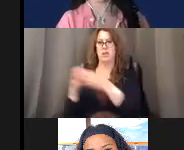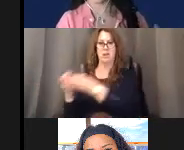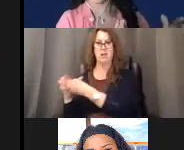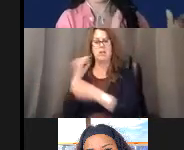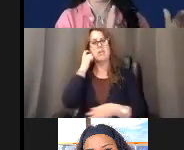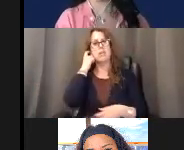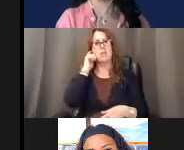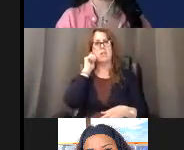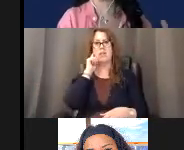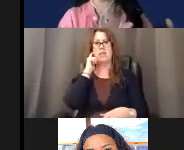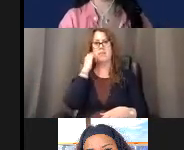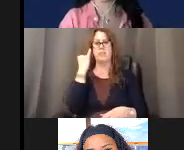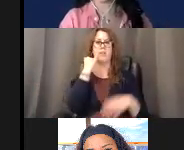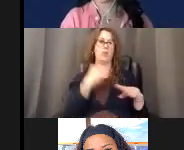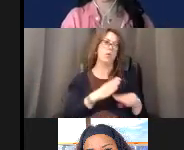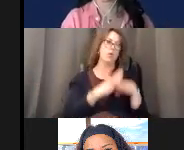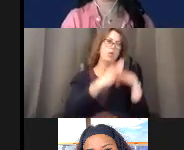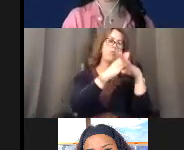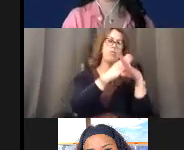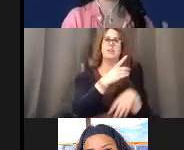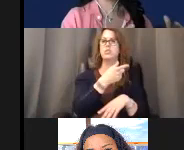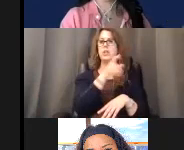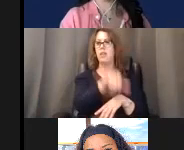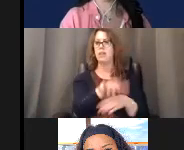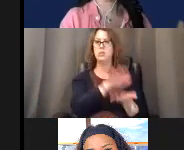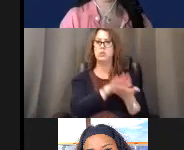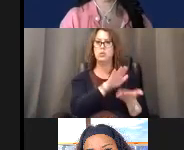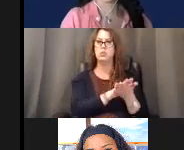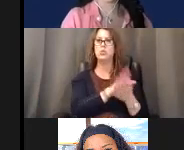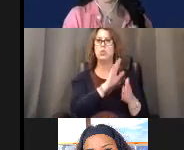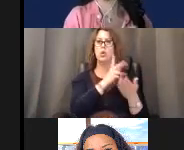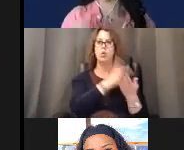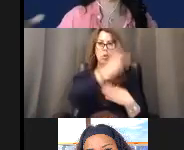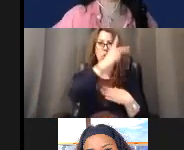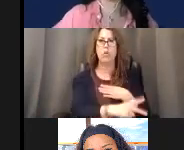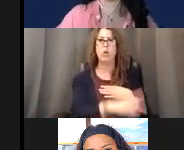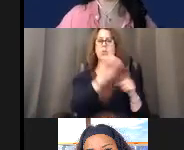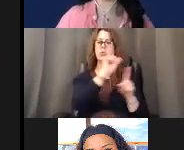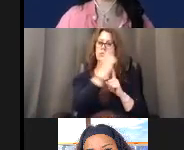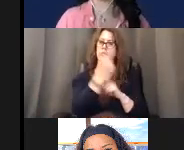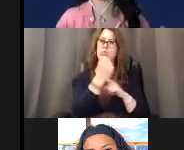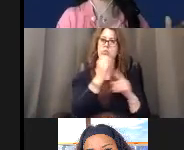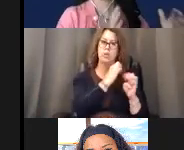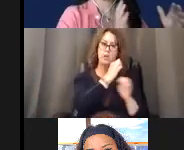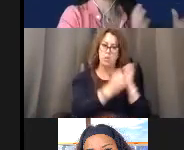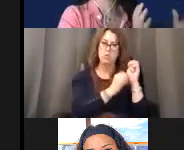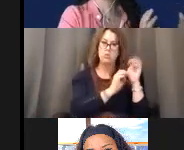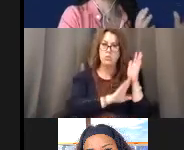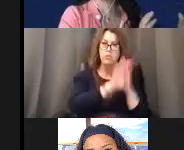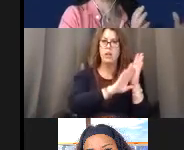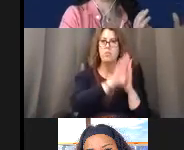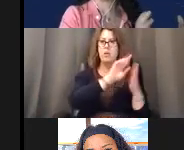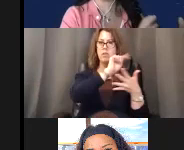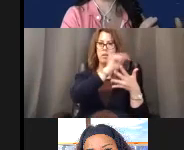time programs, enrichment, social emotional development, all these things that are great that everybody needs across this continuum, but they're